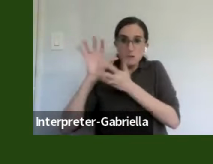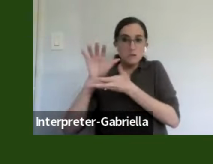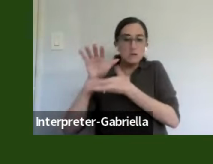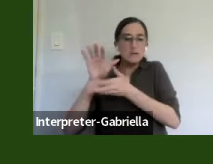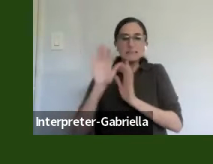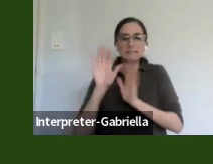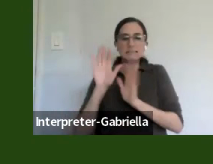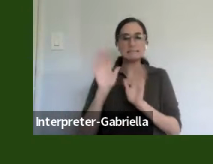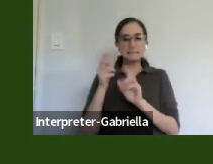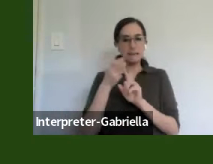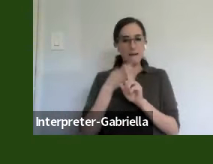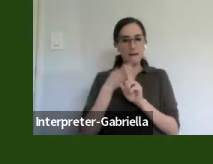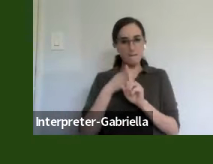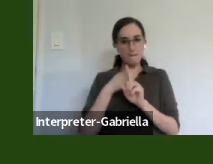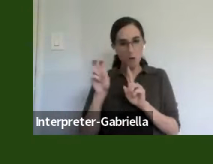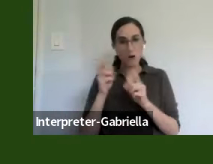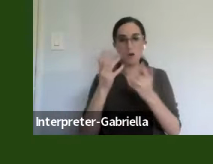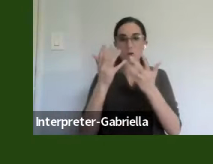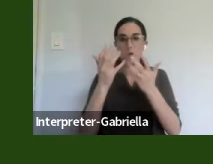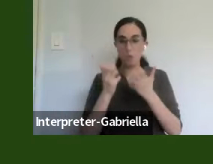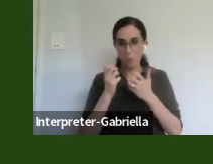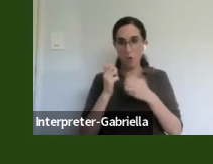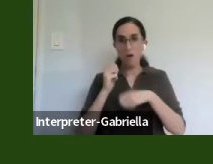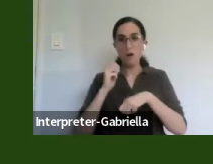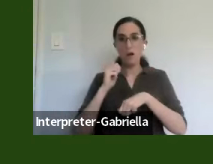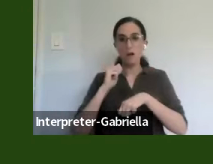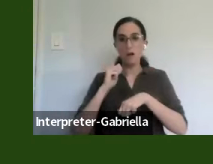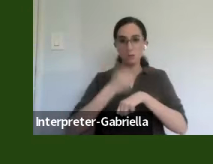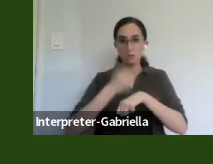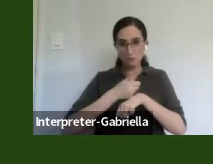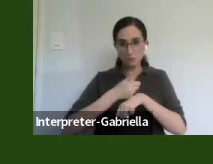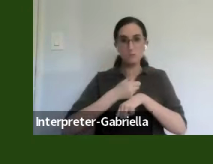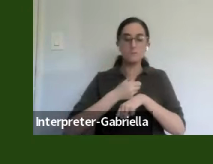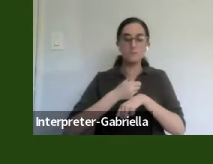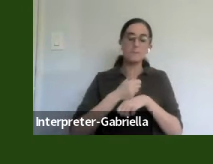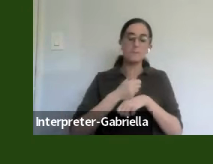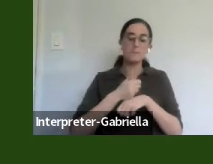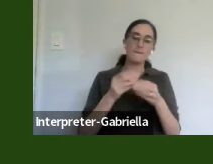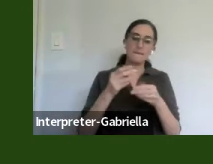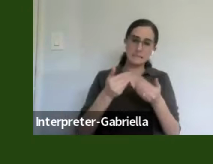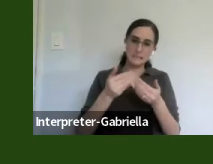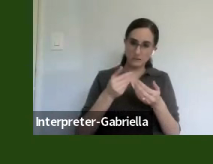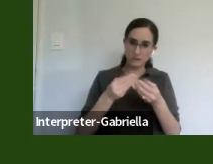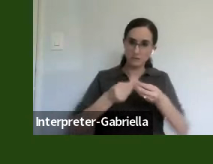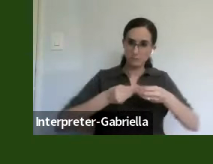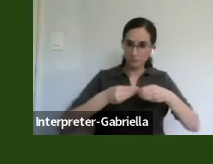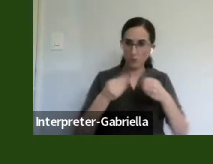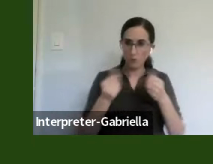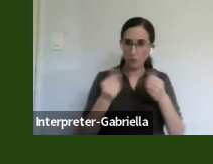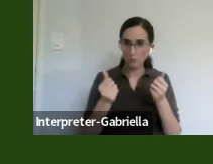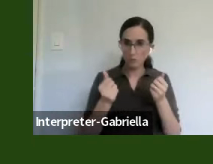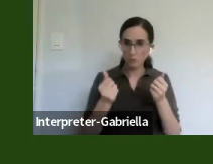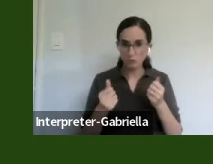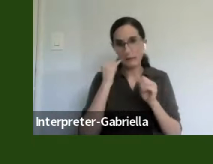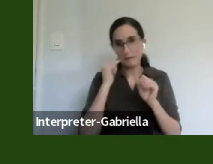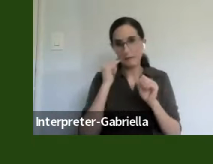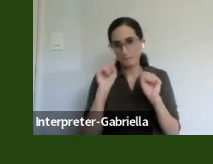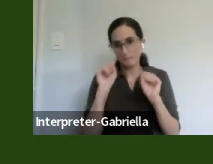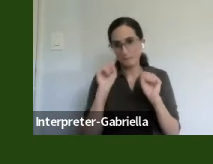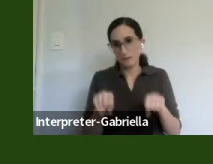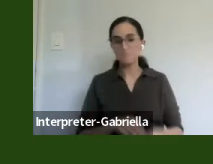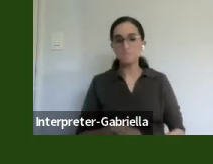be easily implemented without having to build in infrastructure within the county to implement and monitor them if possible. Y también